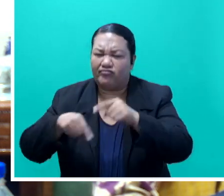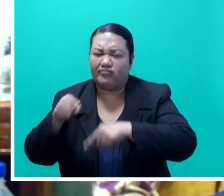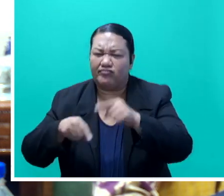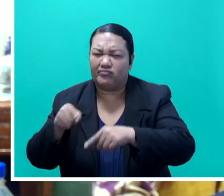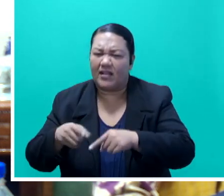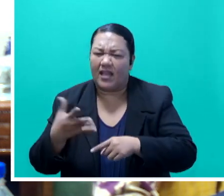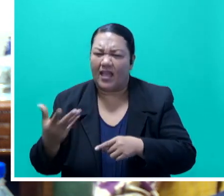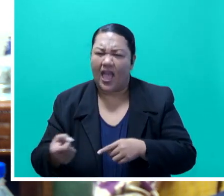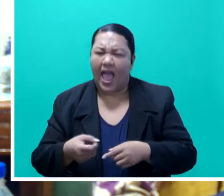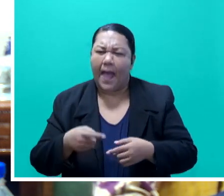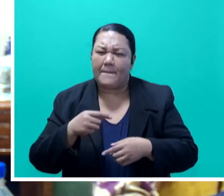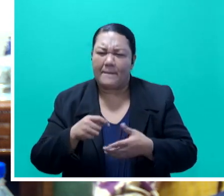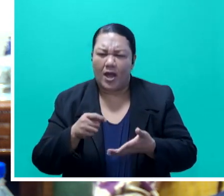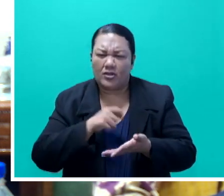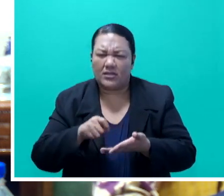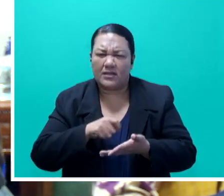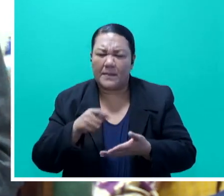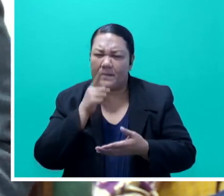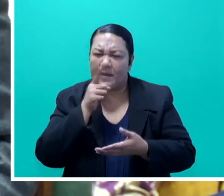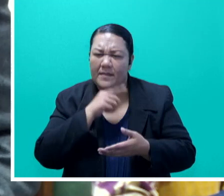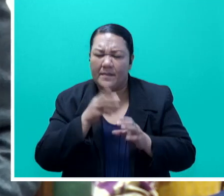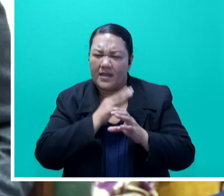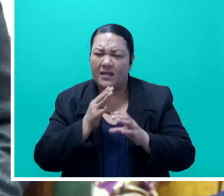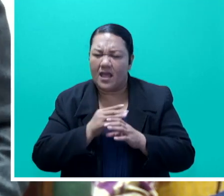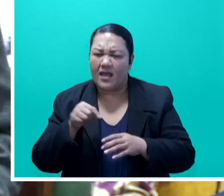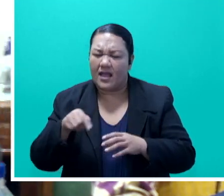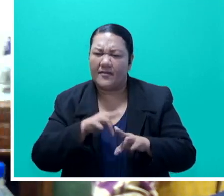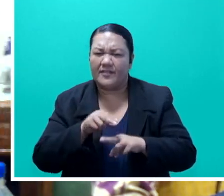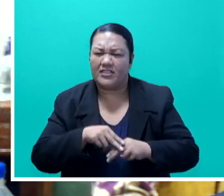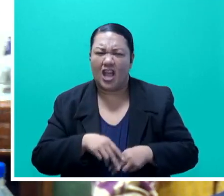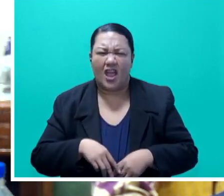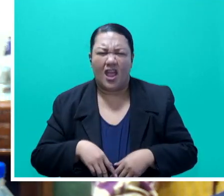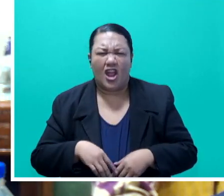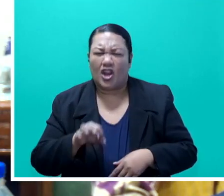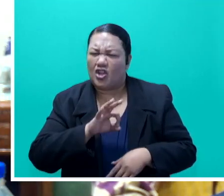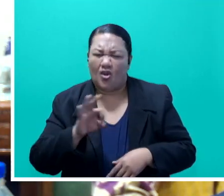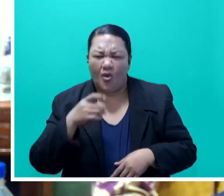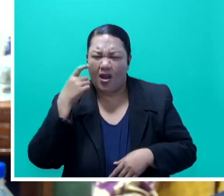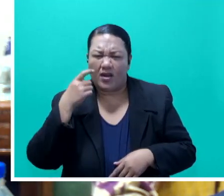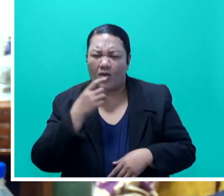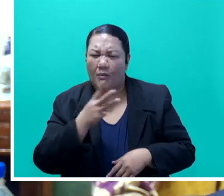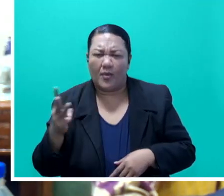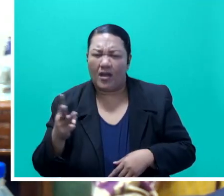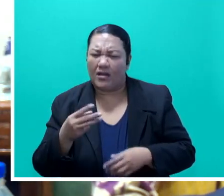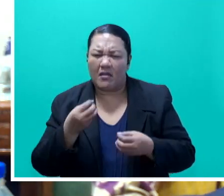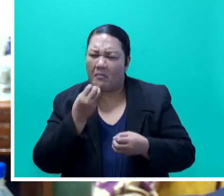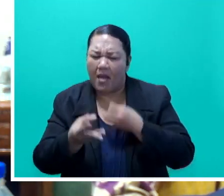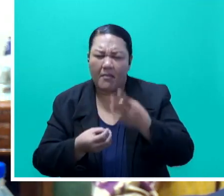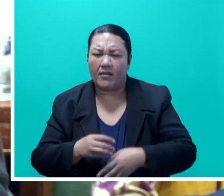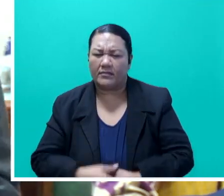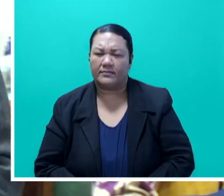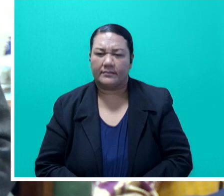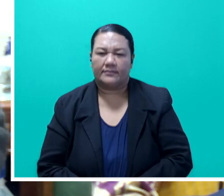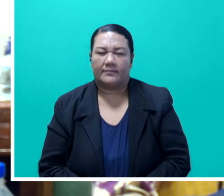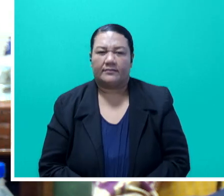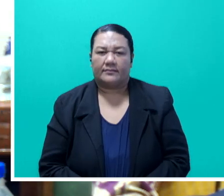journalists in Fiji. Not a word. Not a word about when Warid made that comment. Not a word. Mr. Speaker, sir.